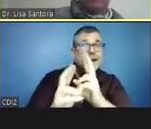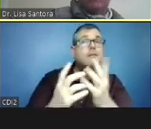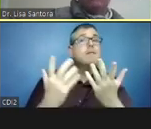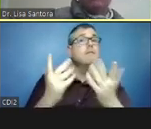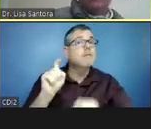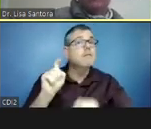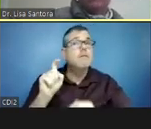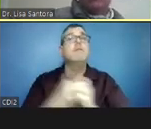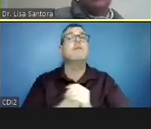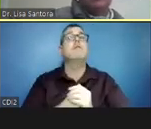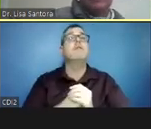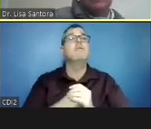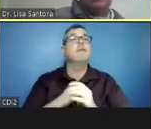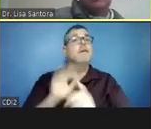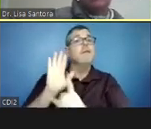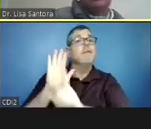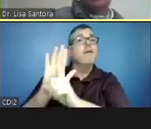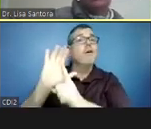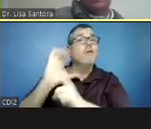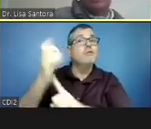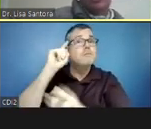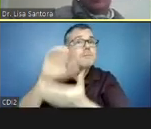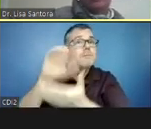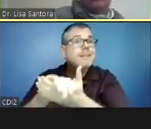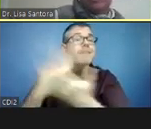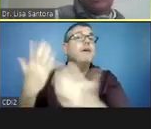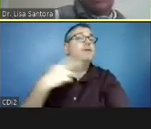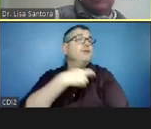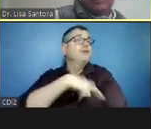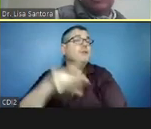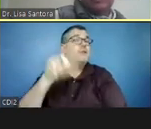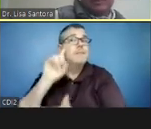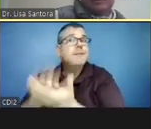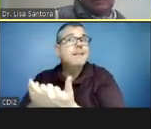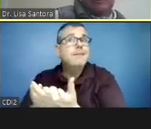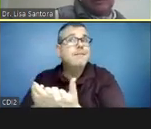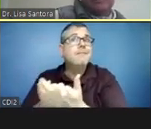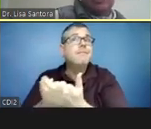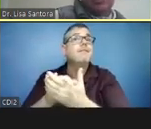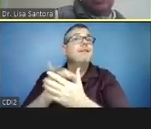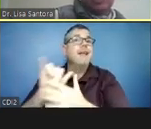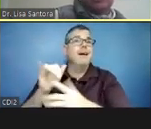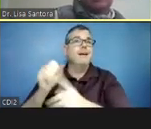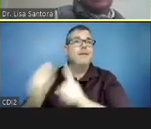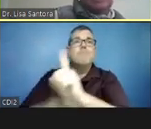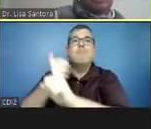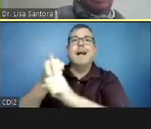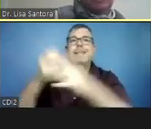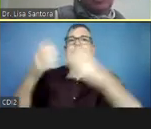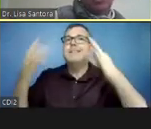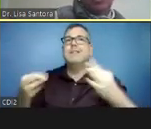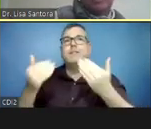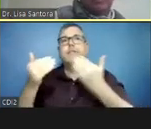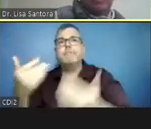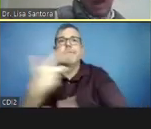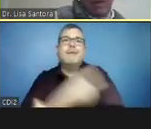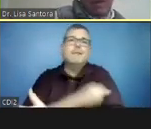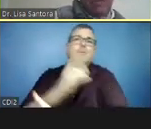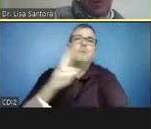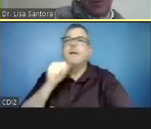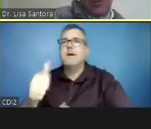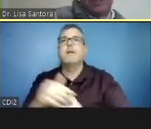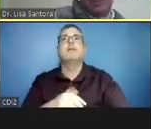be informing their decision, and making sure that we are delivering the information that they need. And so you can see the goals of